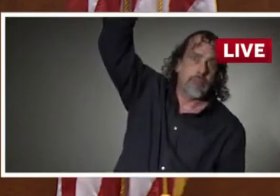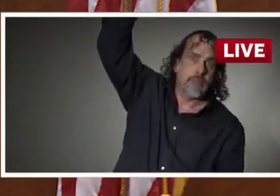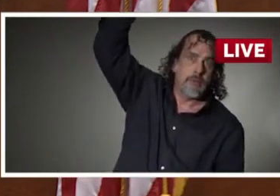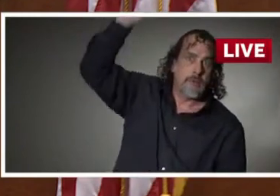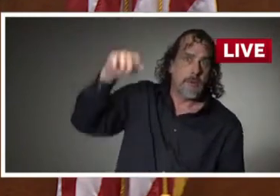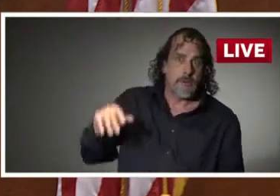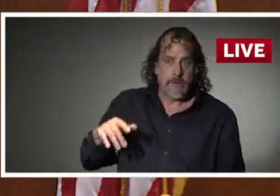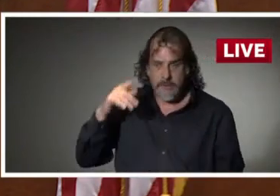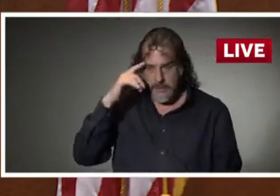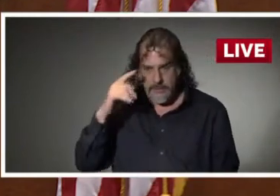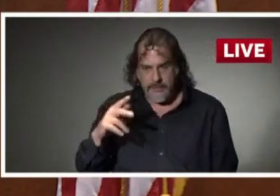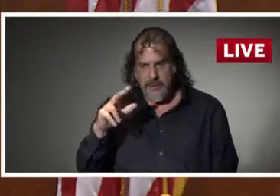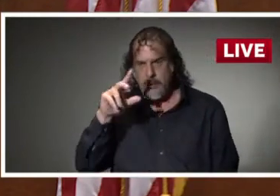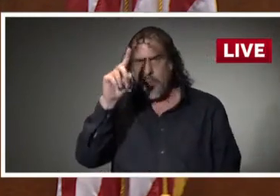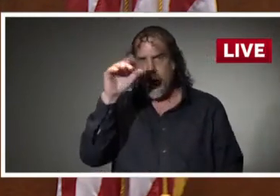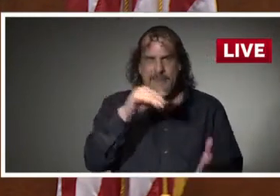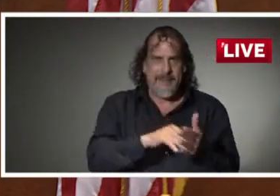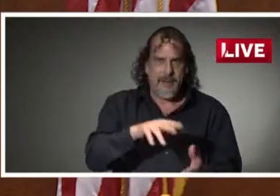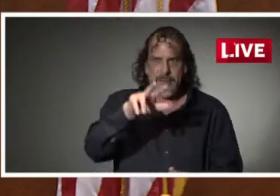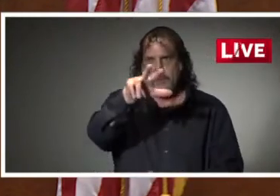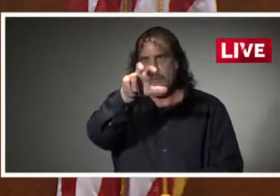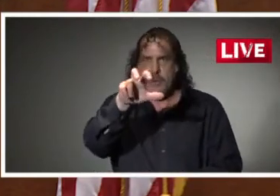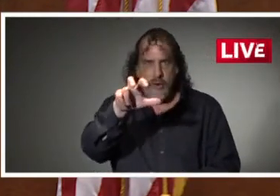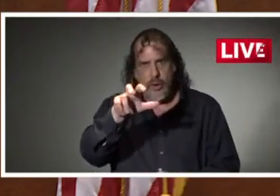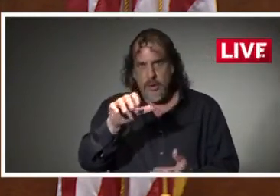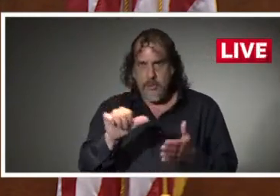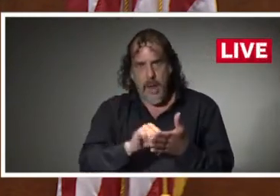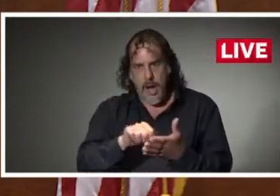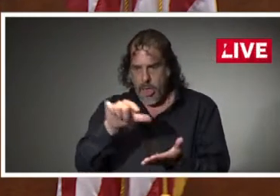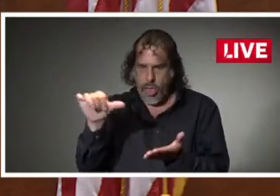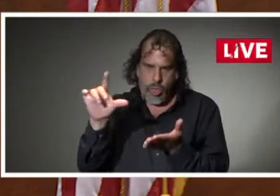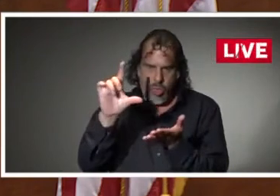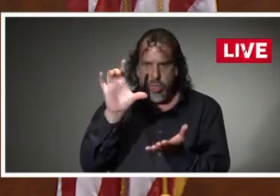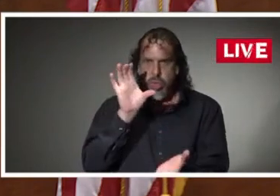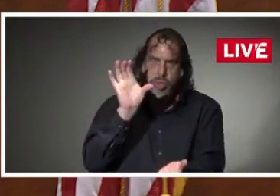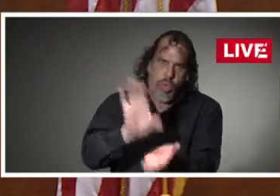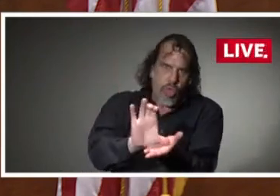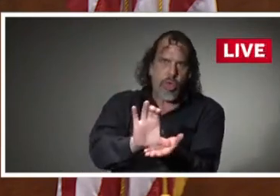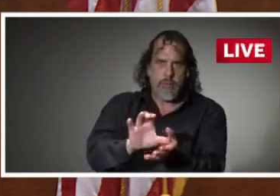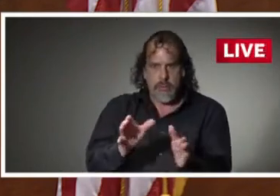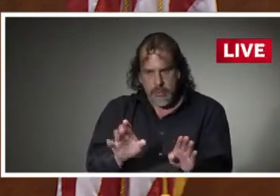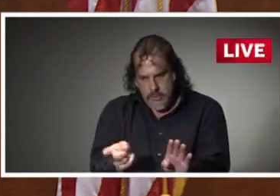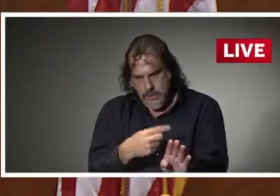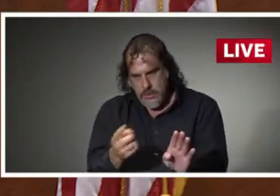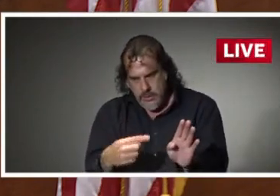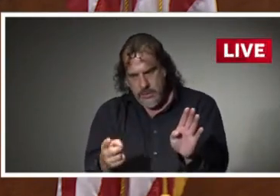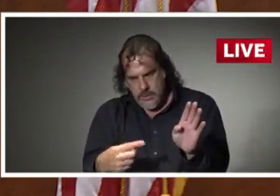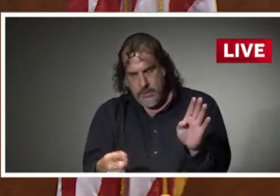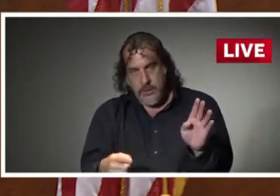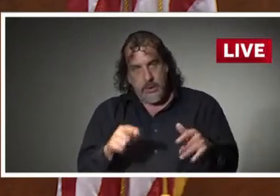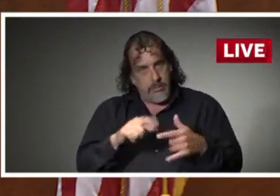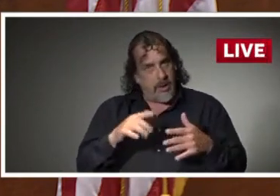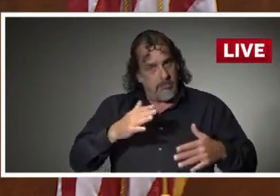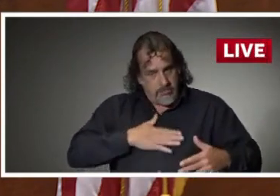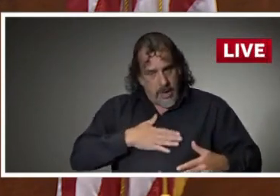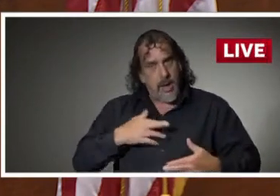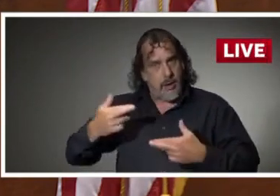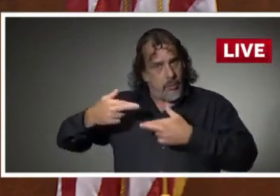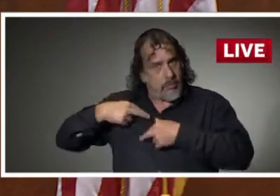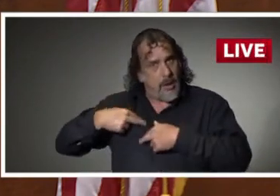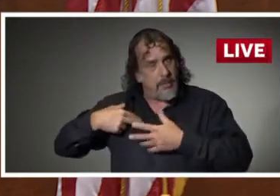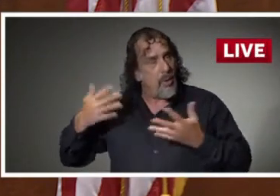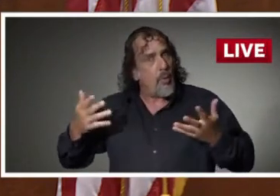it's a 1,300 pages long. But we have a responsibility in the executive branch of government